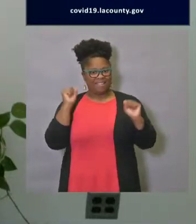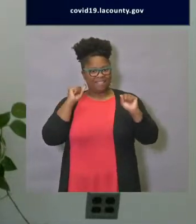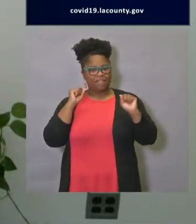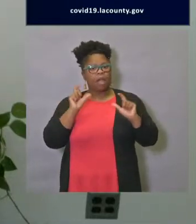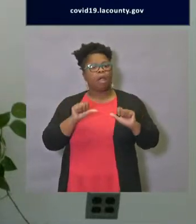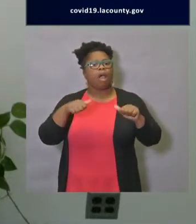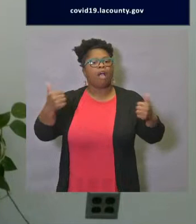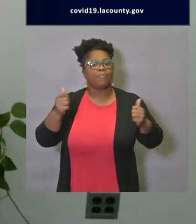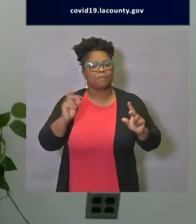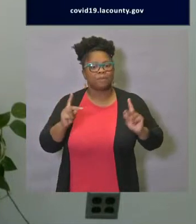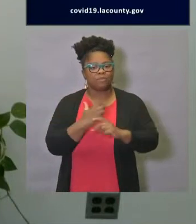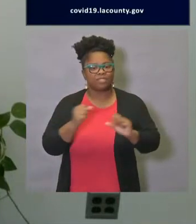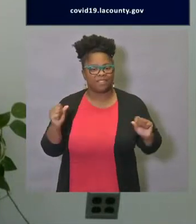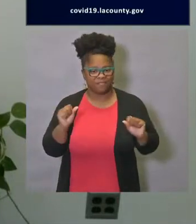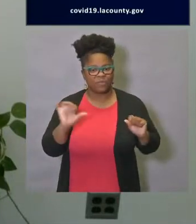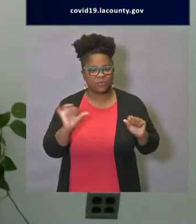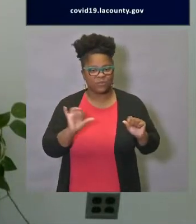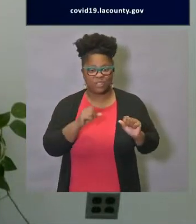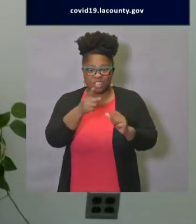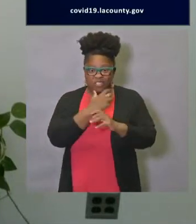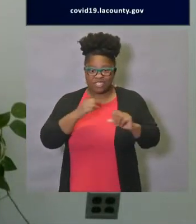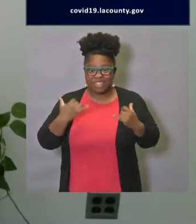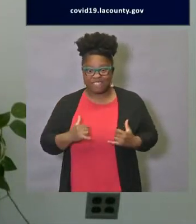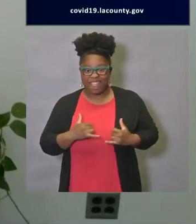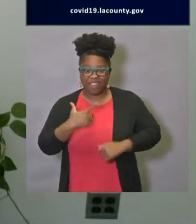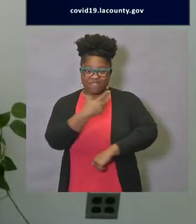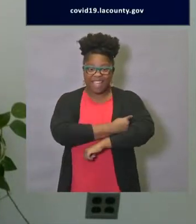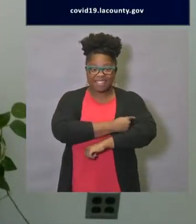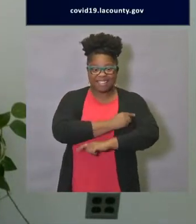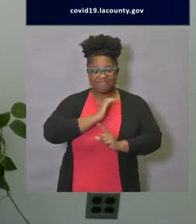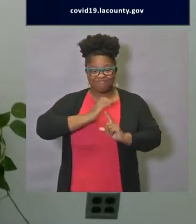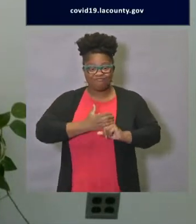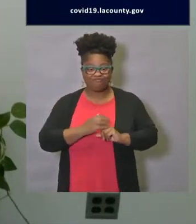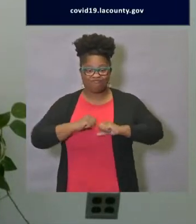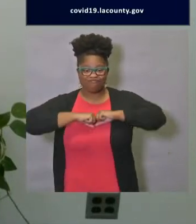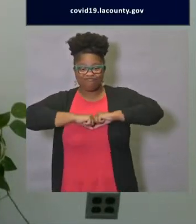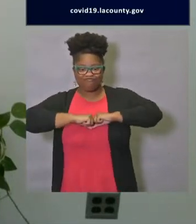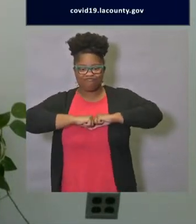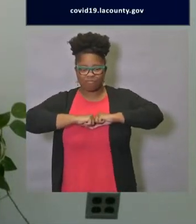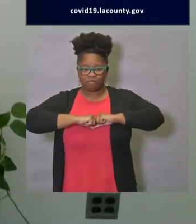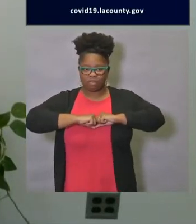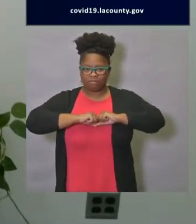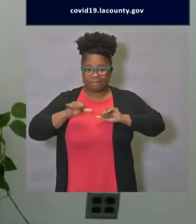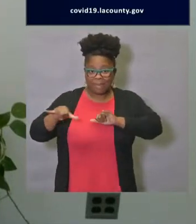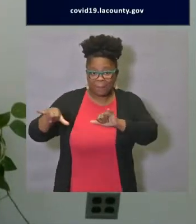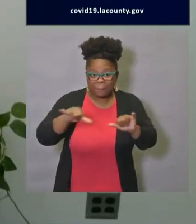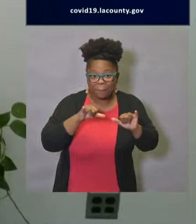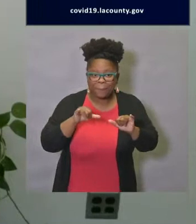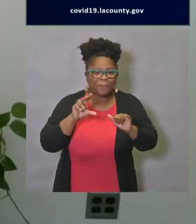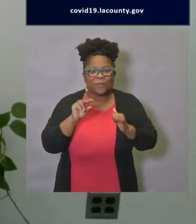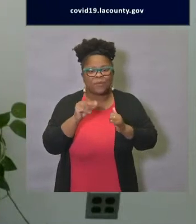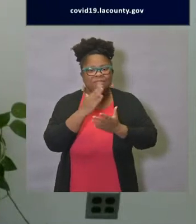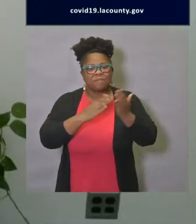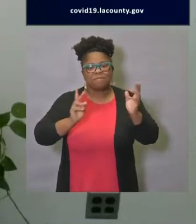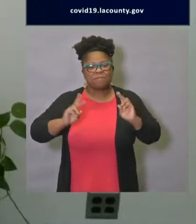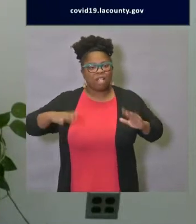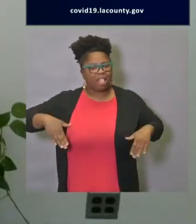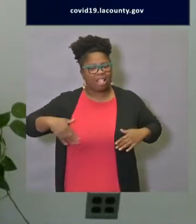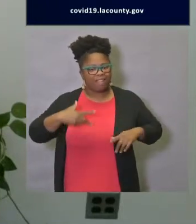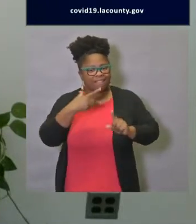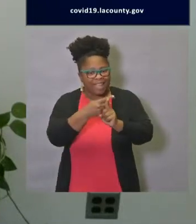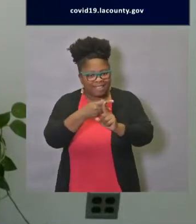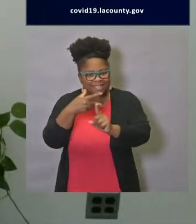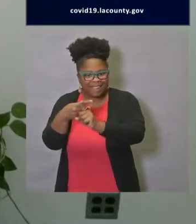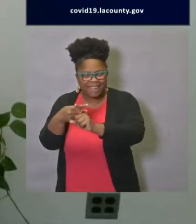pretty safe. You have an extra layer of protection if you've been vaccinated, but everyone's not been vaccinated yet. So we've got to continue to do our best